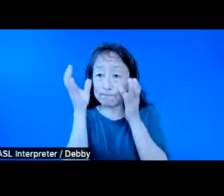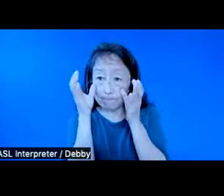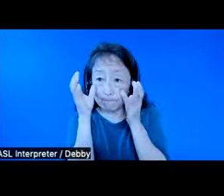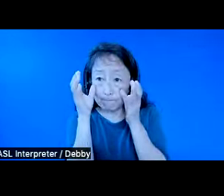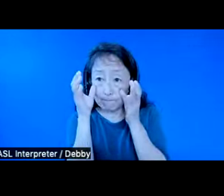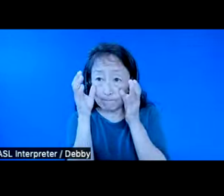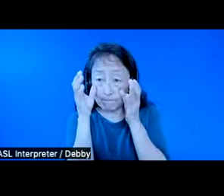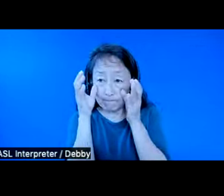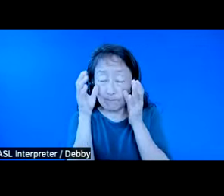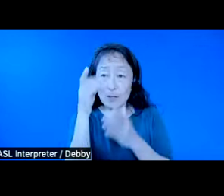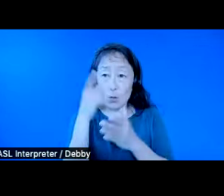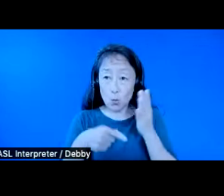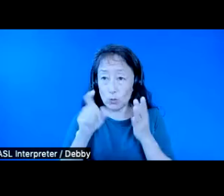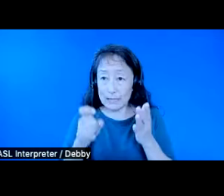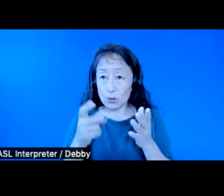these dynamics.